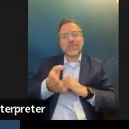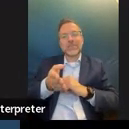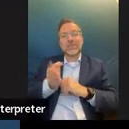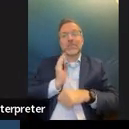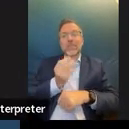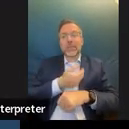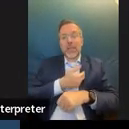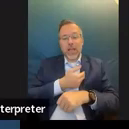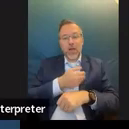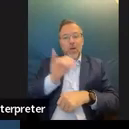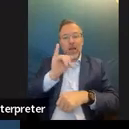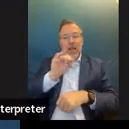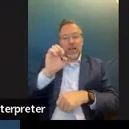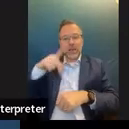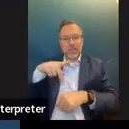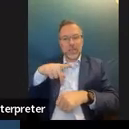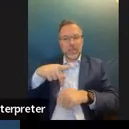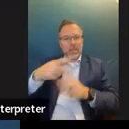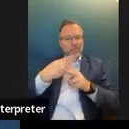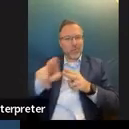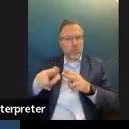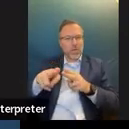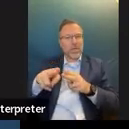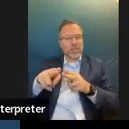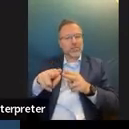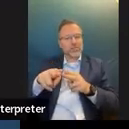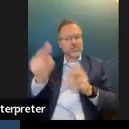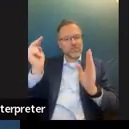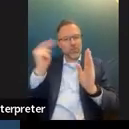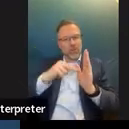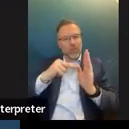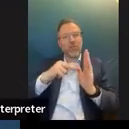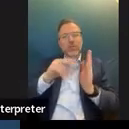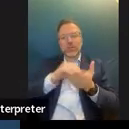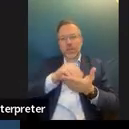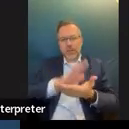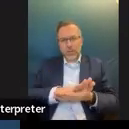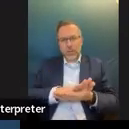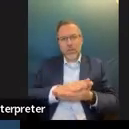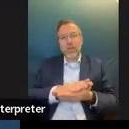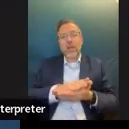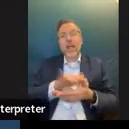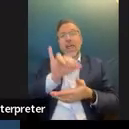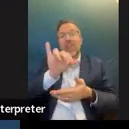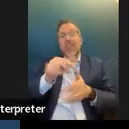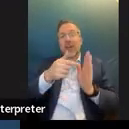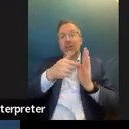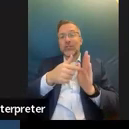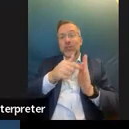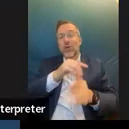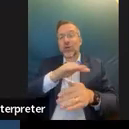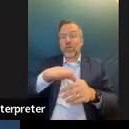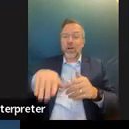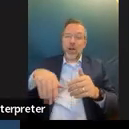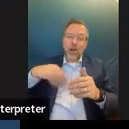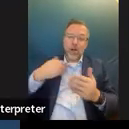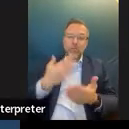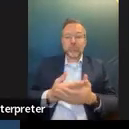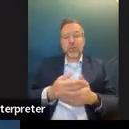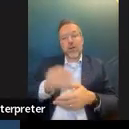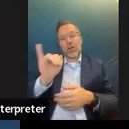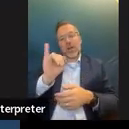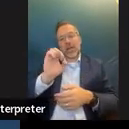Our IEP quick reference document, this goes through the whole IEP and tells